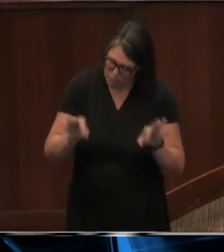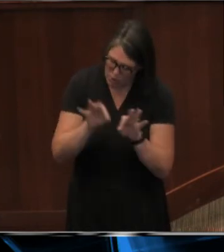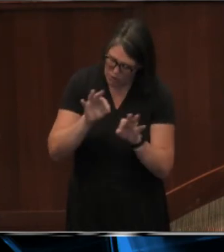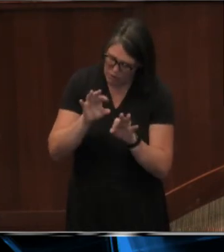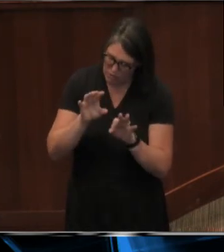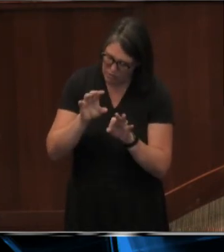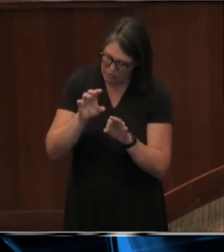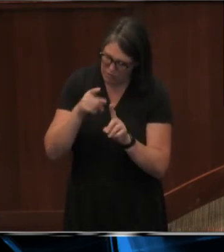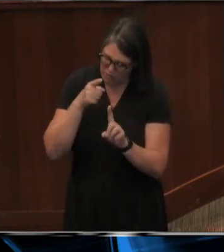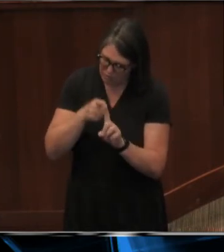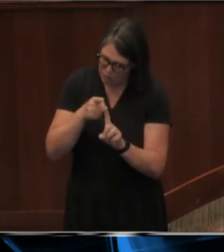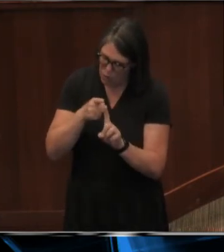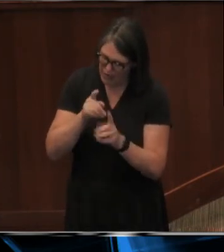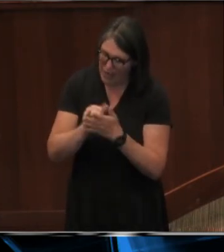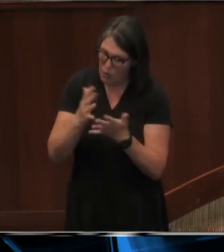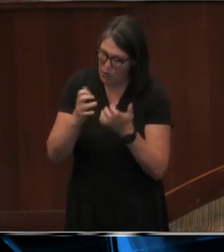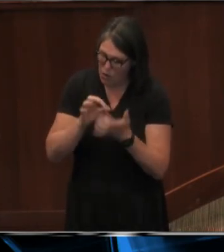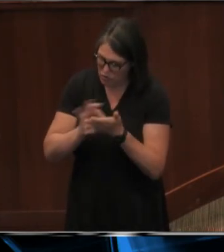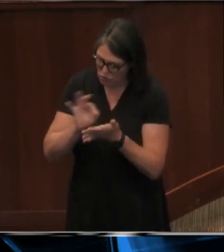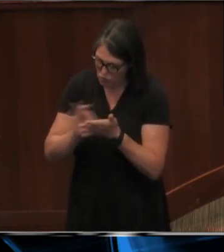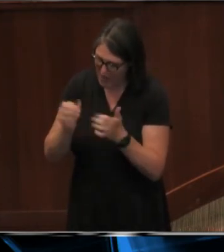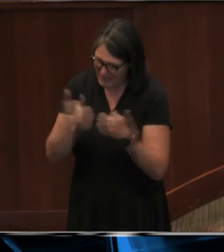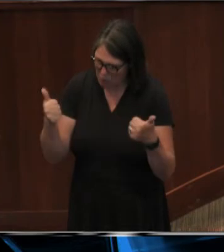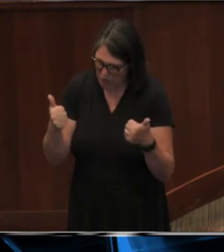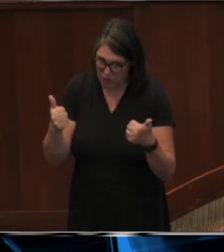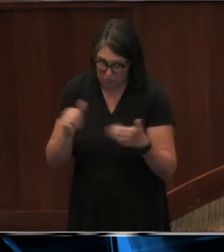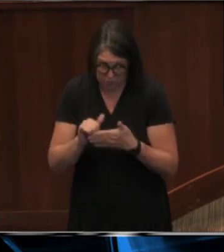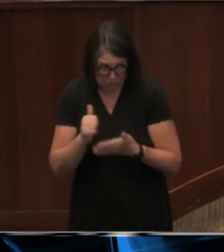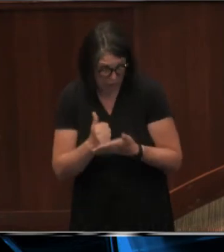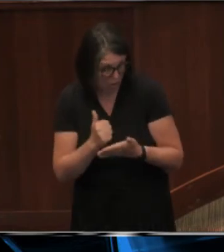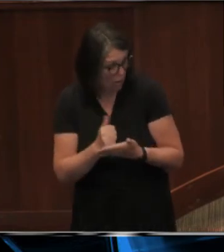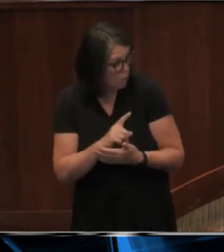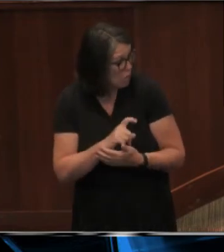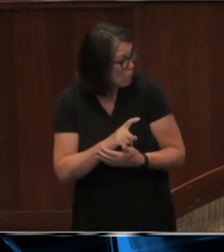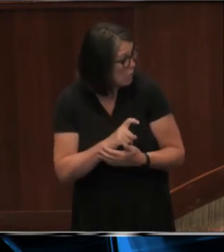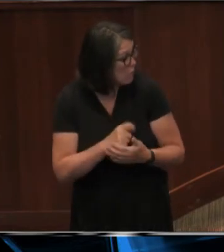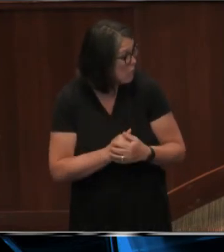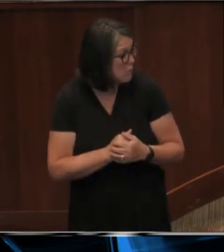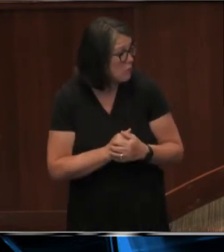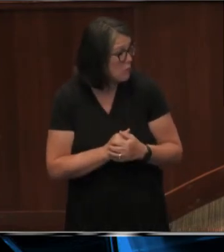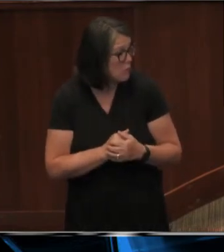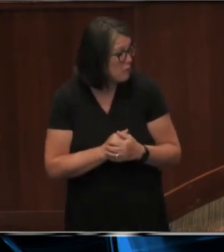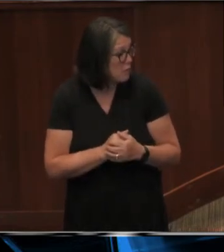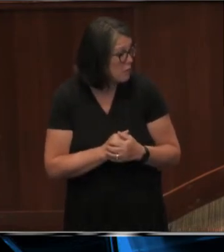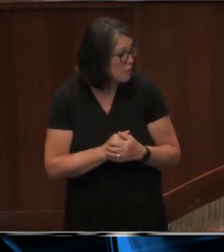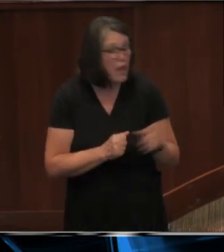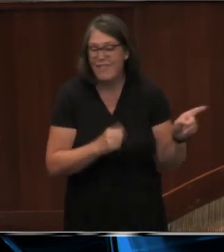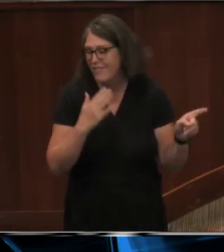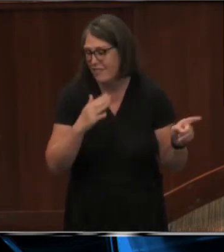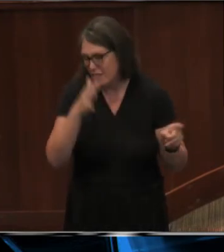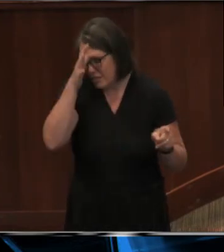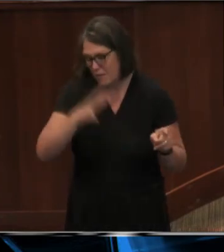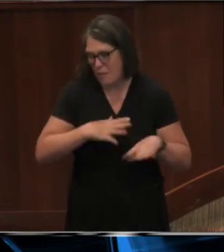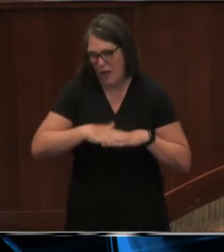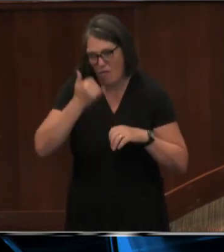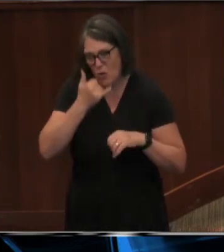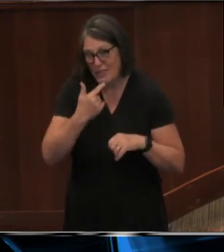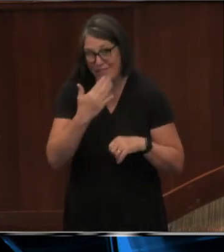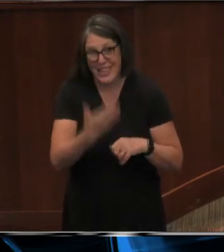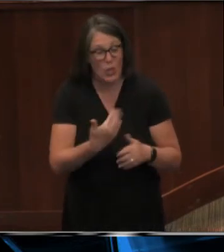point that we'll be wanting to track separately. Does that help? Yes, thank you.